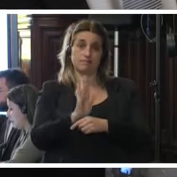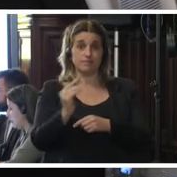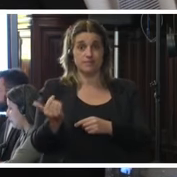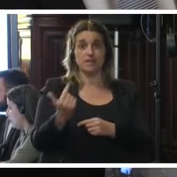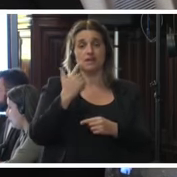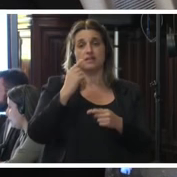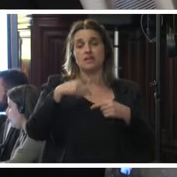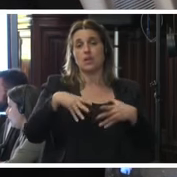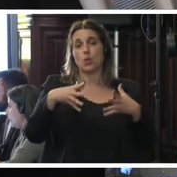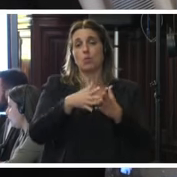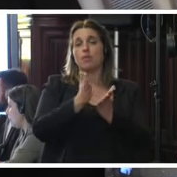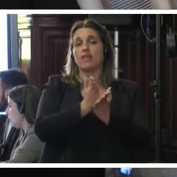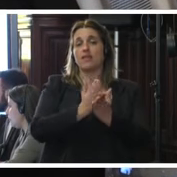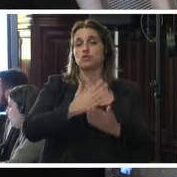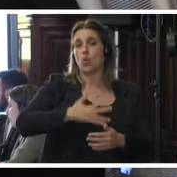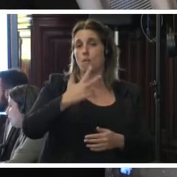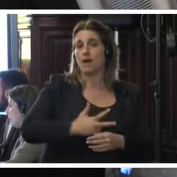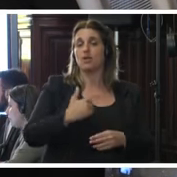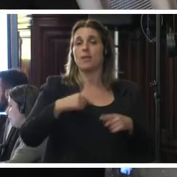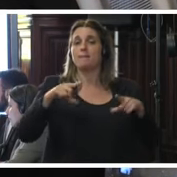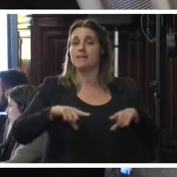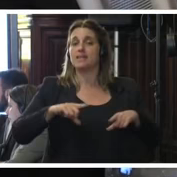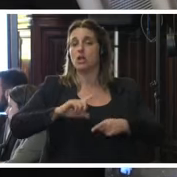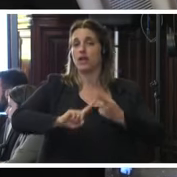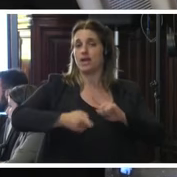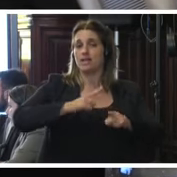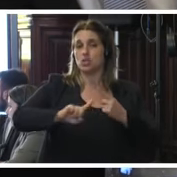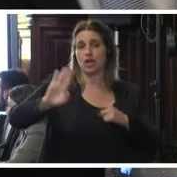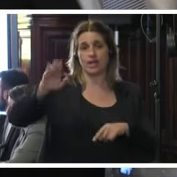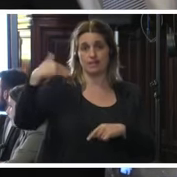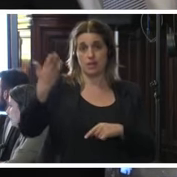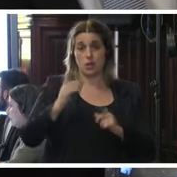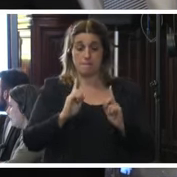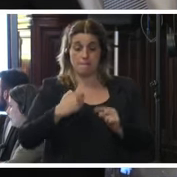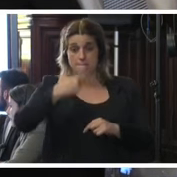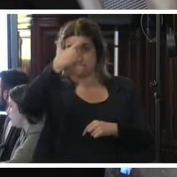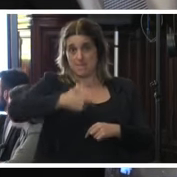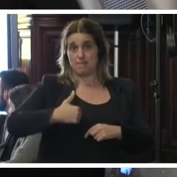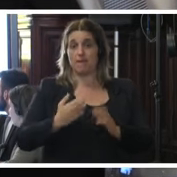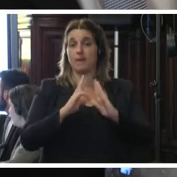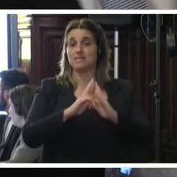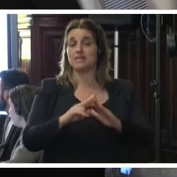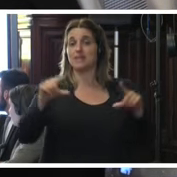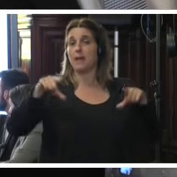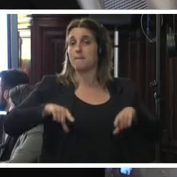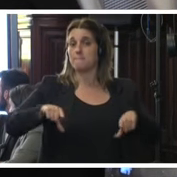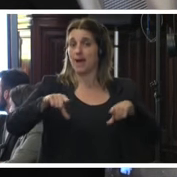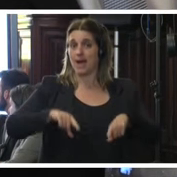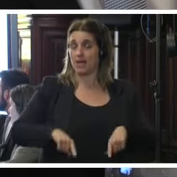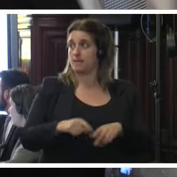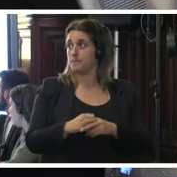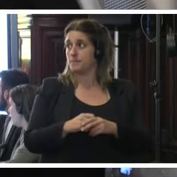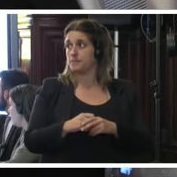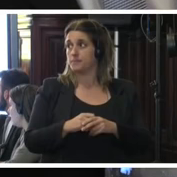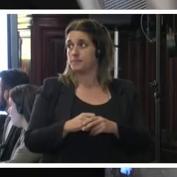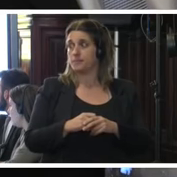and also João Guilherme from the Embassy João Guilherme Maranhão, from the Embassy of Brazil in